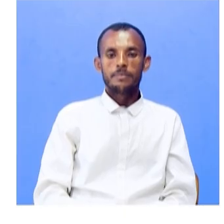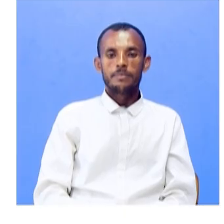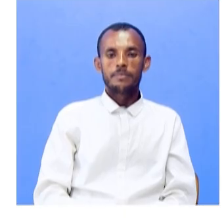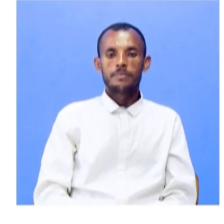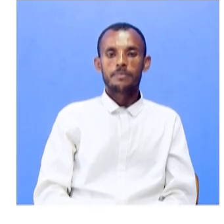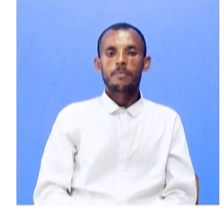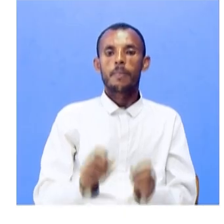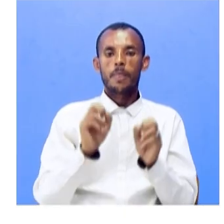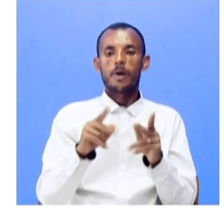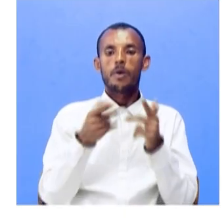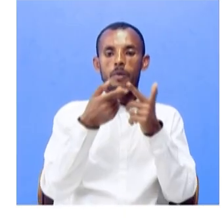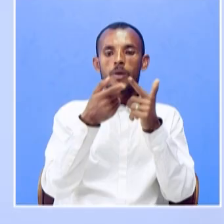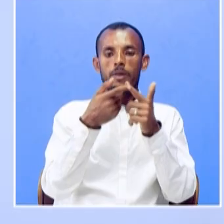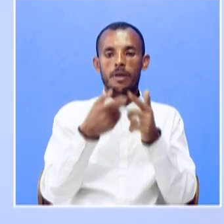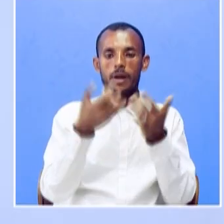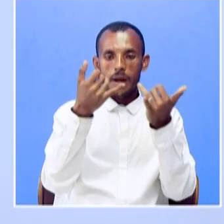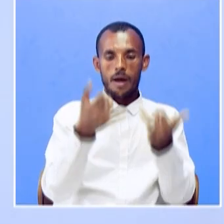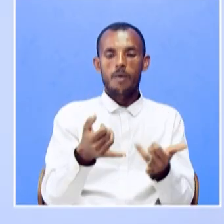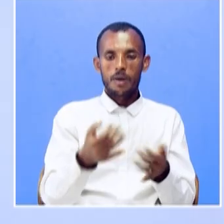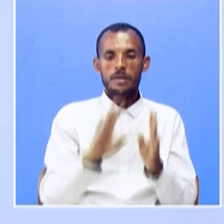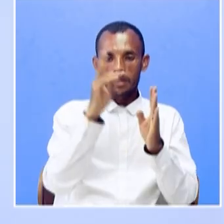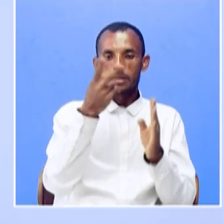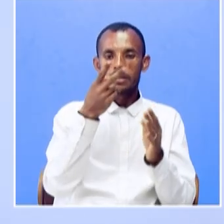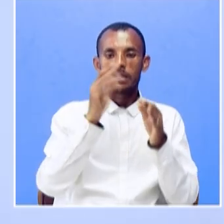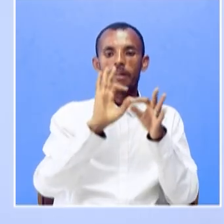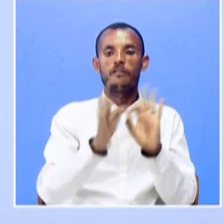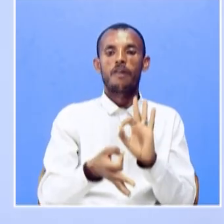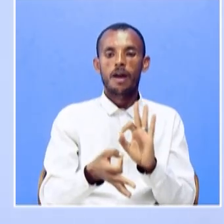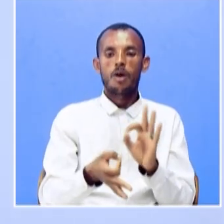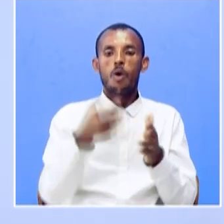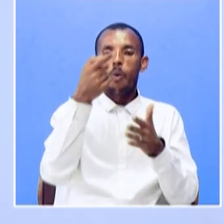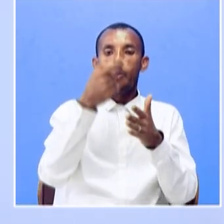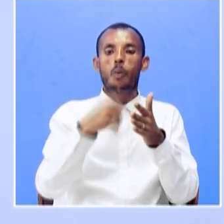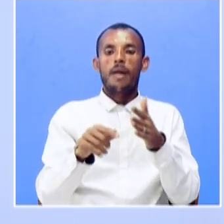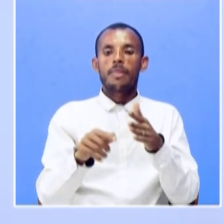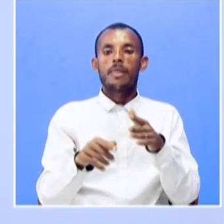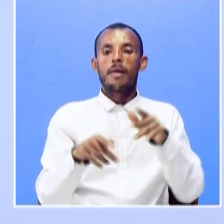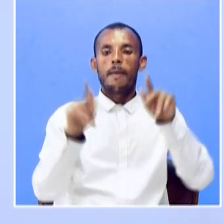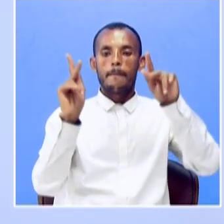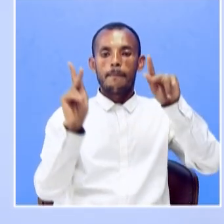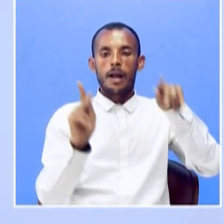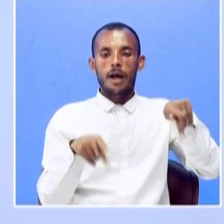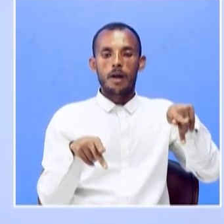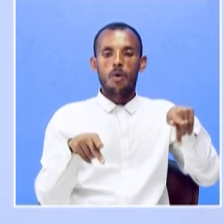Okay. Now, let's define what a parallelogram is.